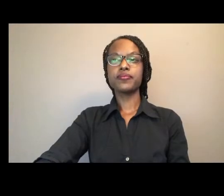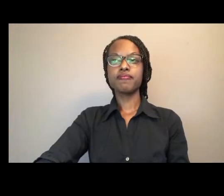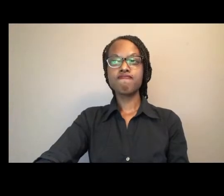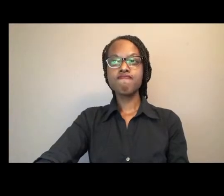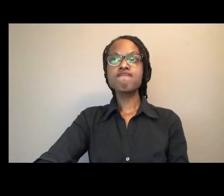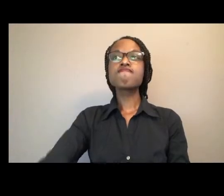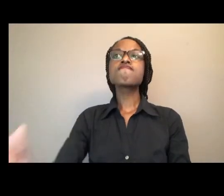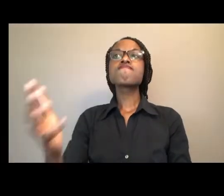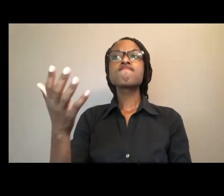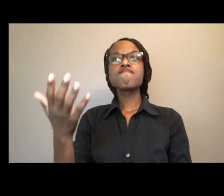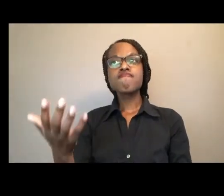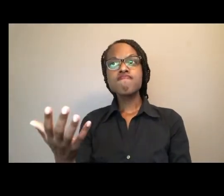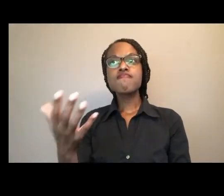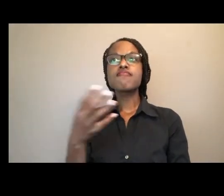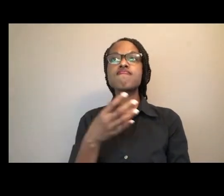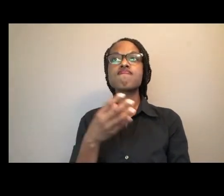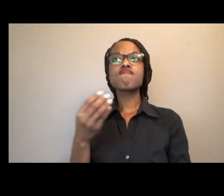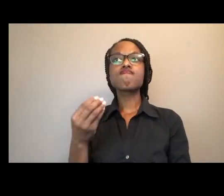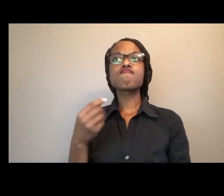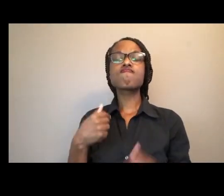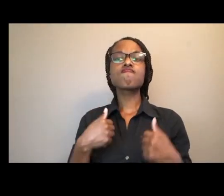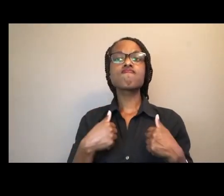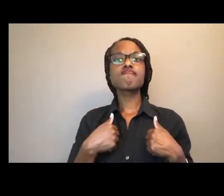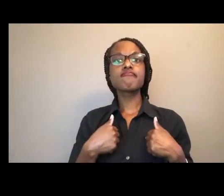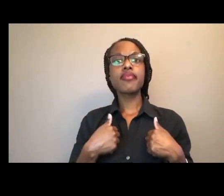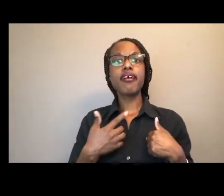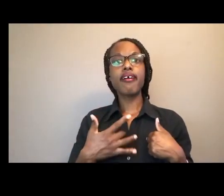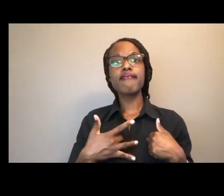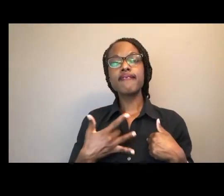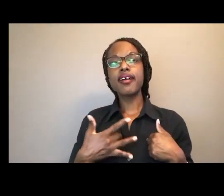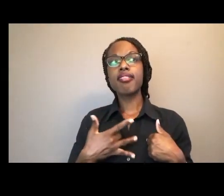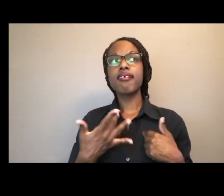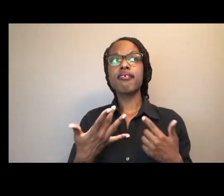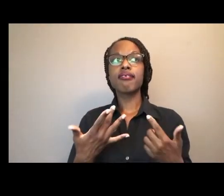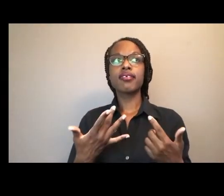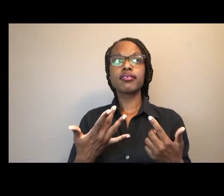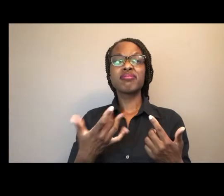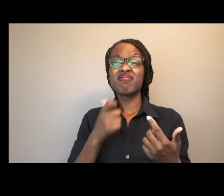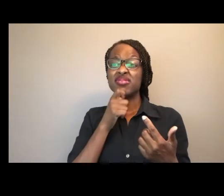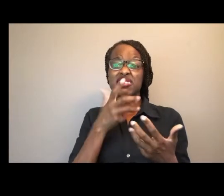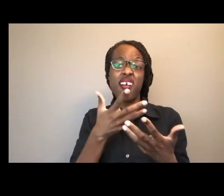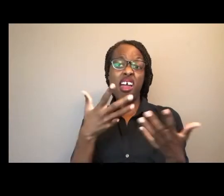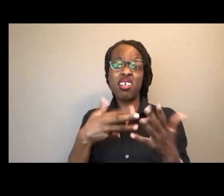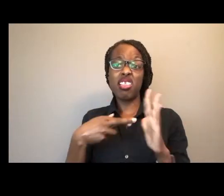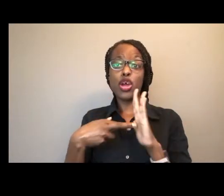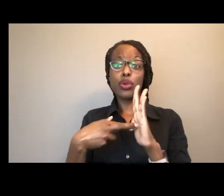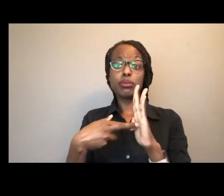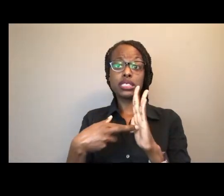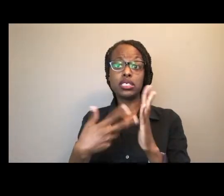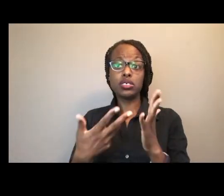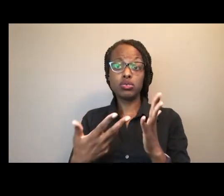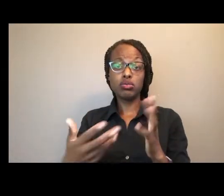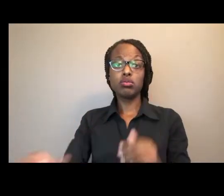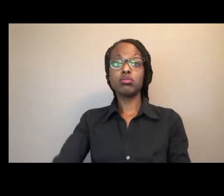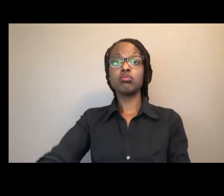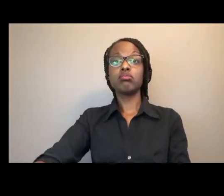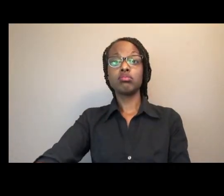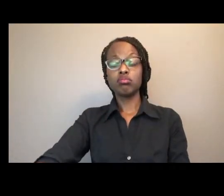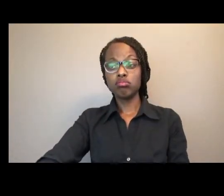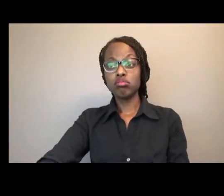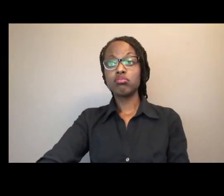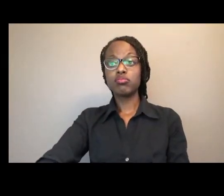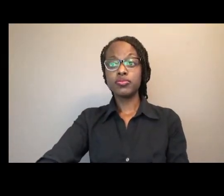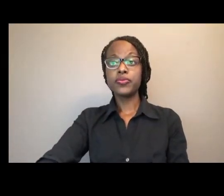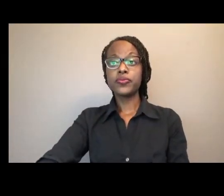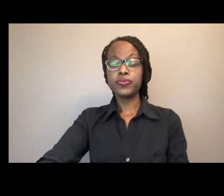And I just felt like there was not that much representation, and I took